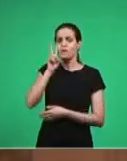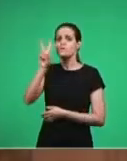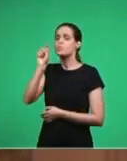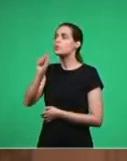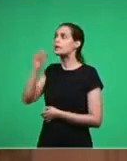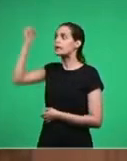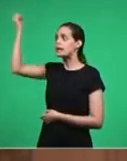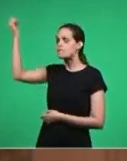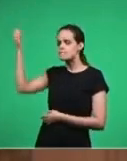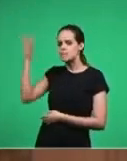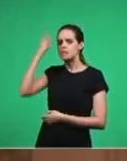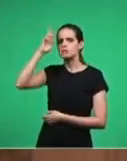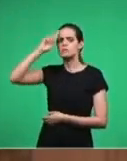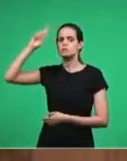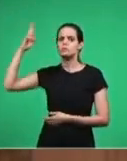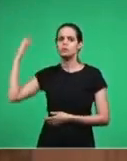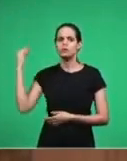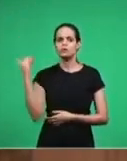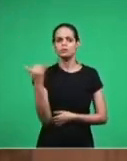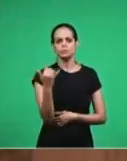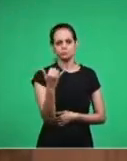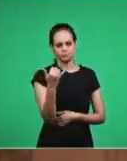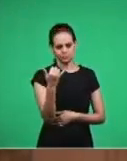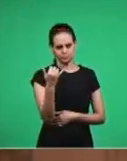the prophet to see the Lord sitting on the throne.